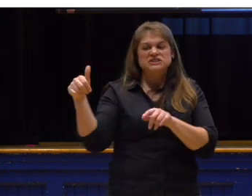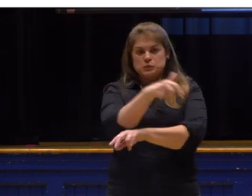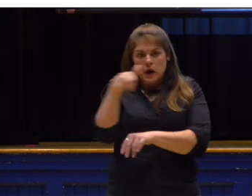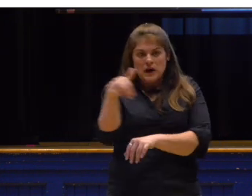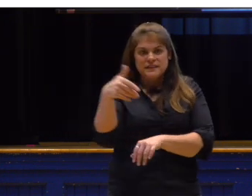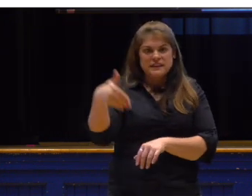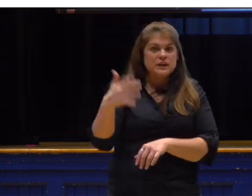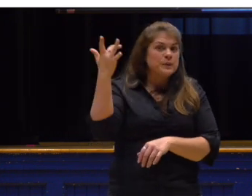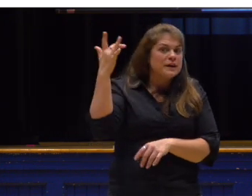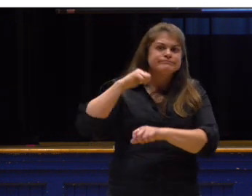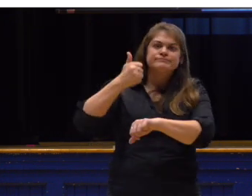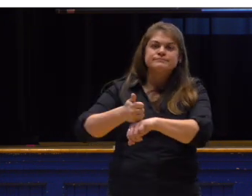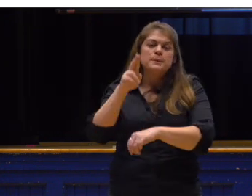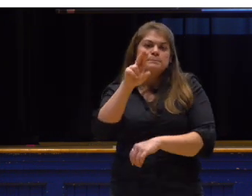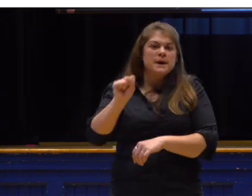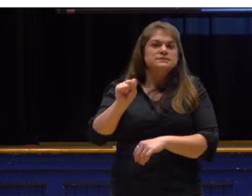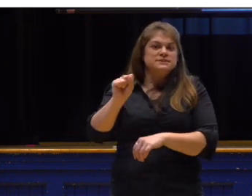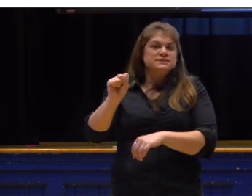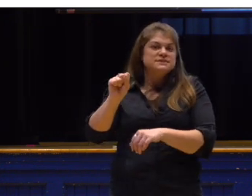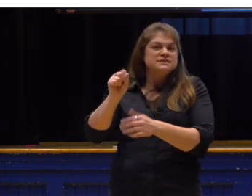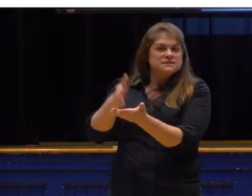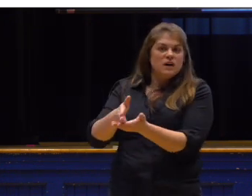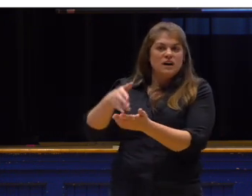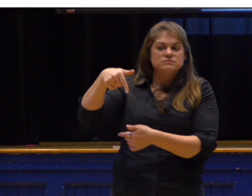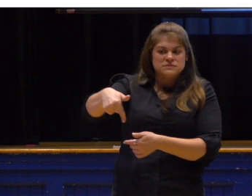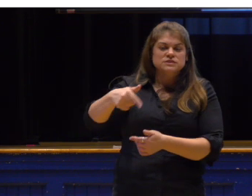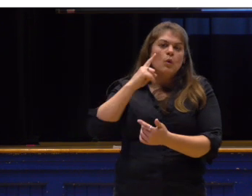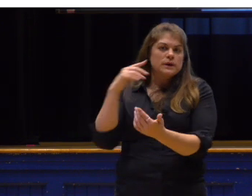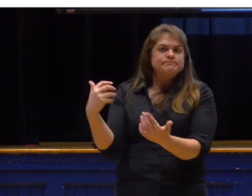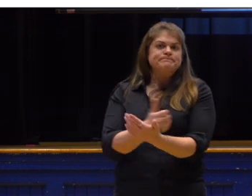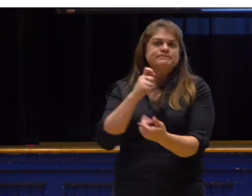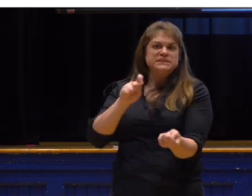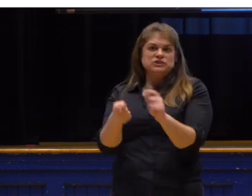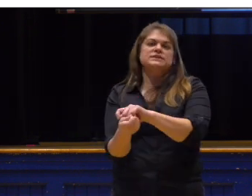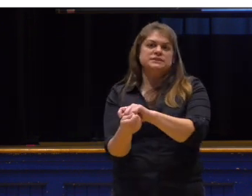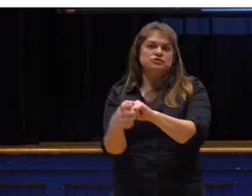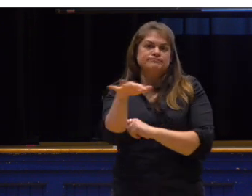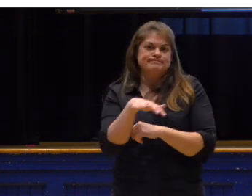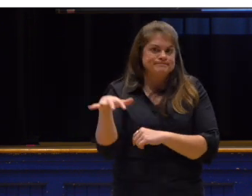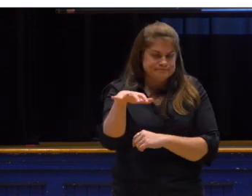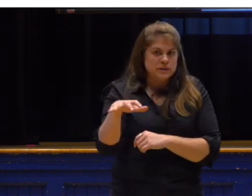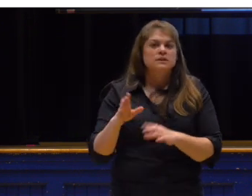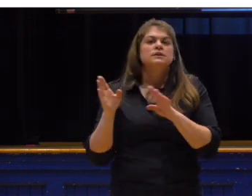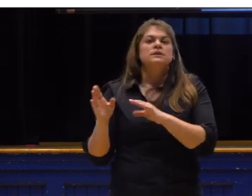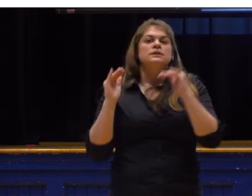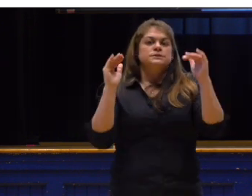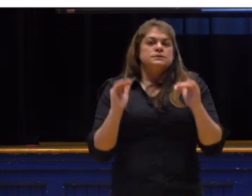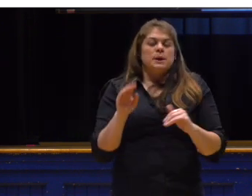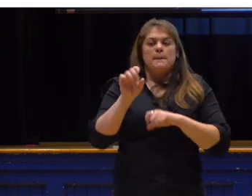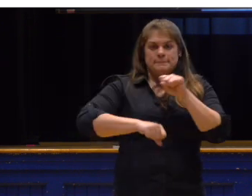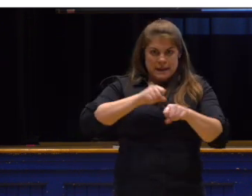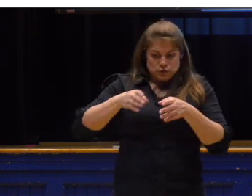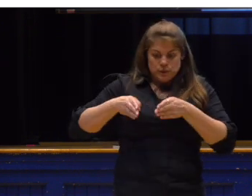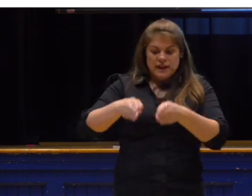not surprising. So changes are going to be made in that location as well. Bicycle lanes, depending upon where